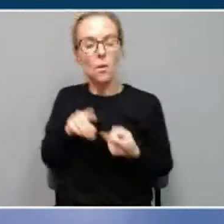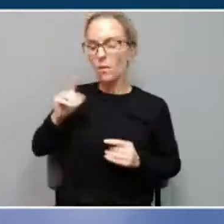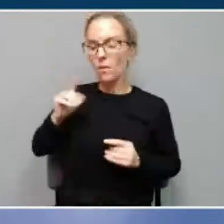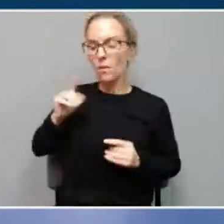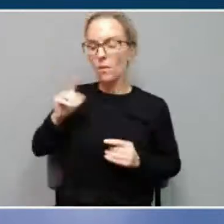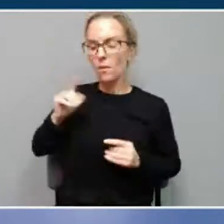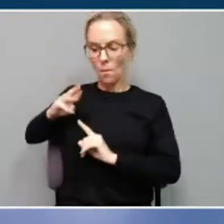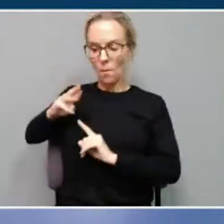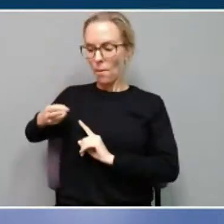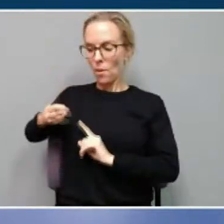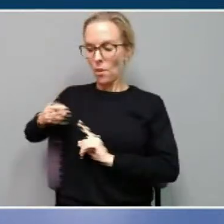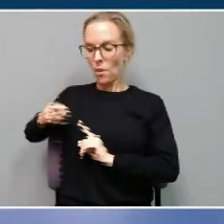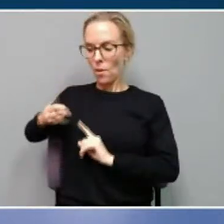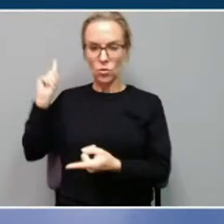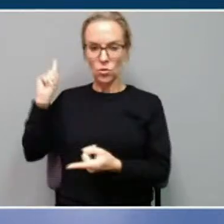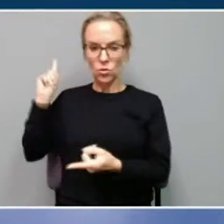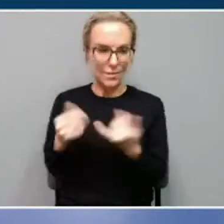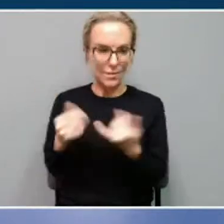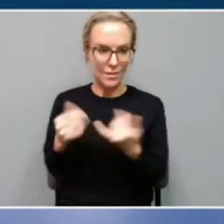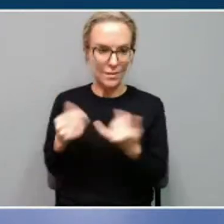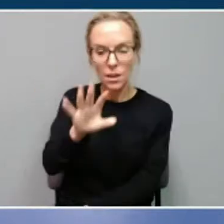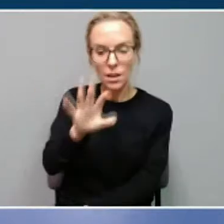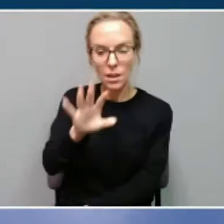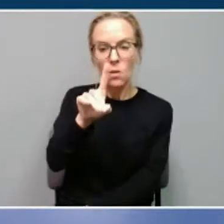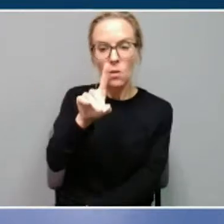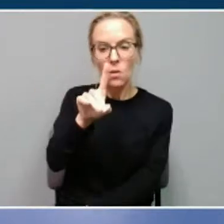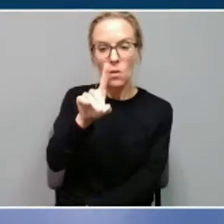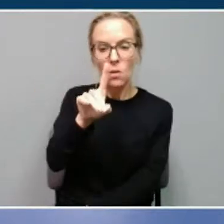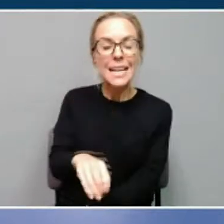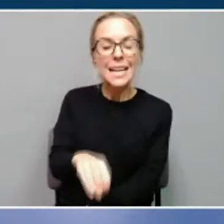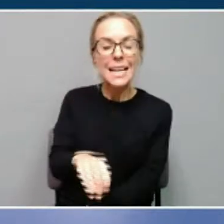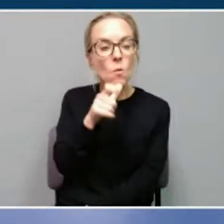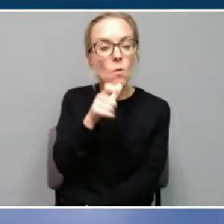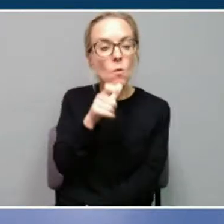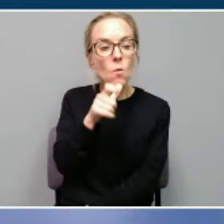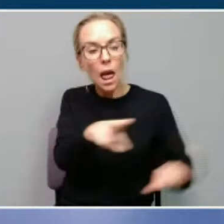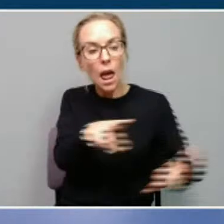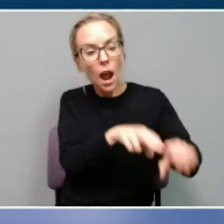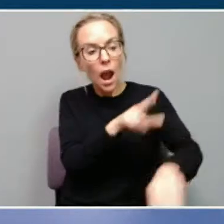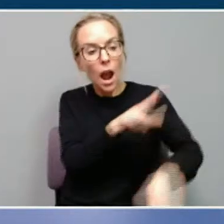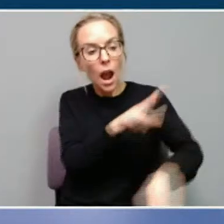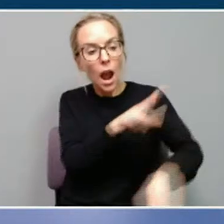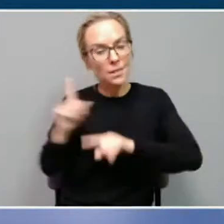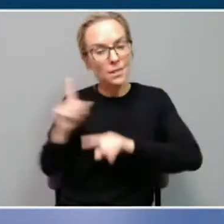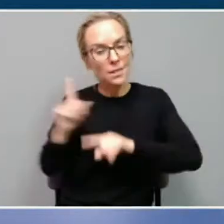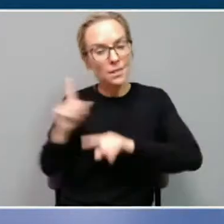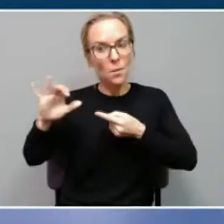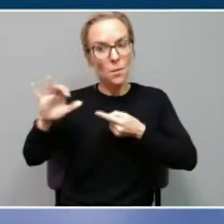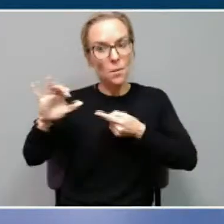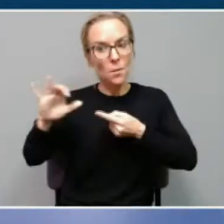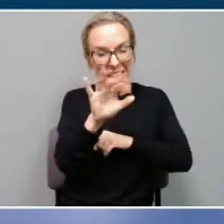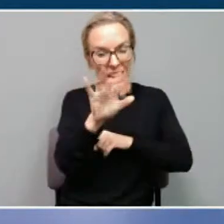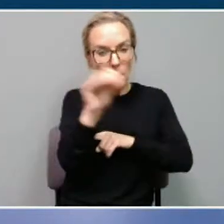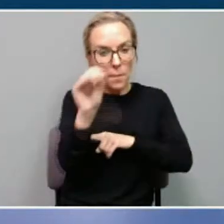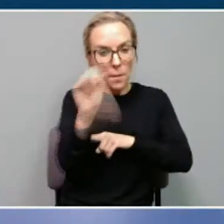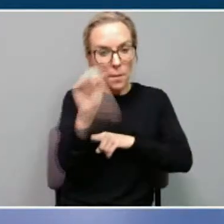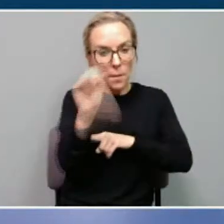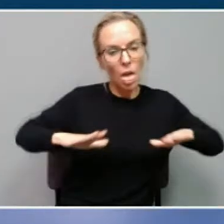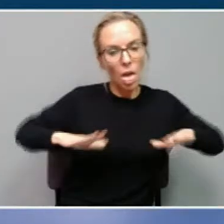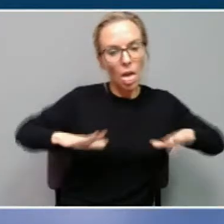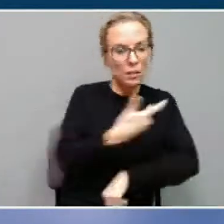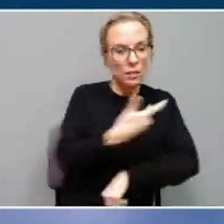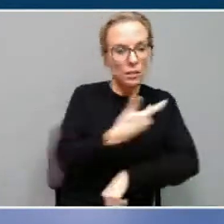91% of all of our hospitalizations since March 1st, and 87% of all of our deaths